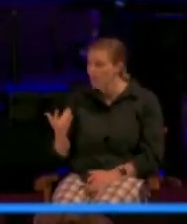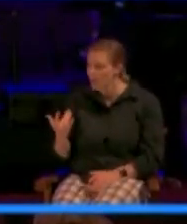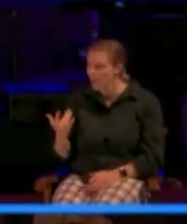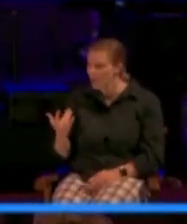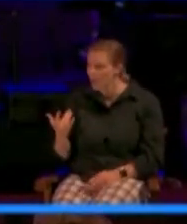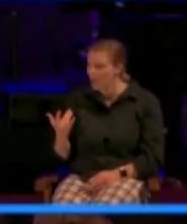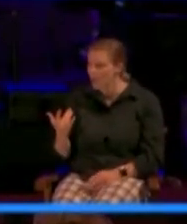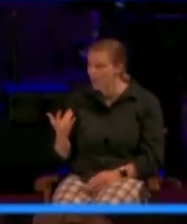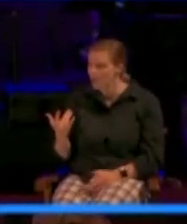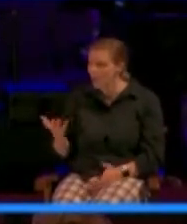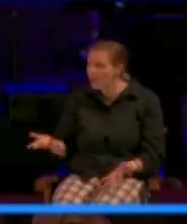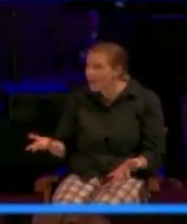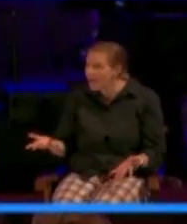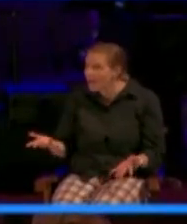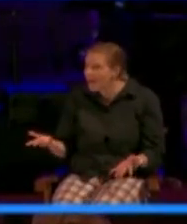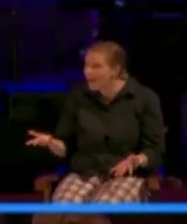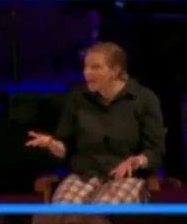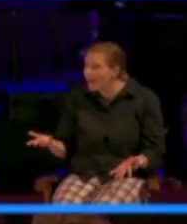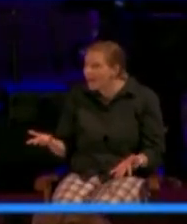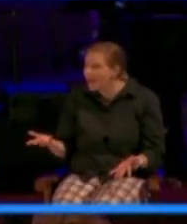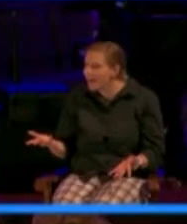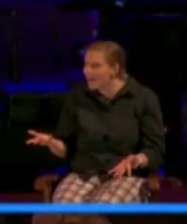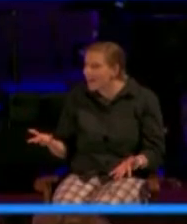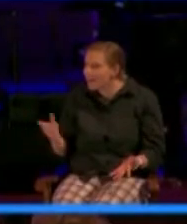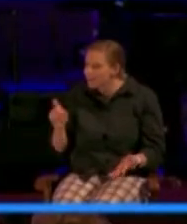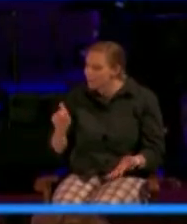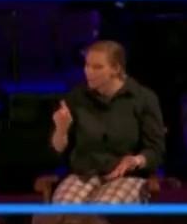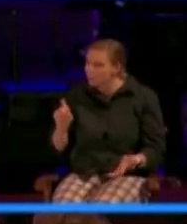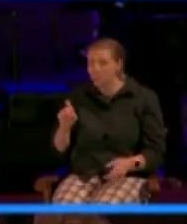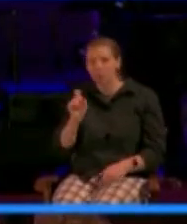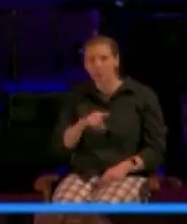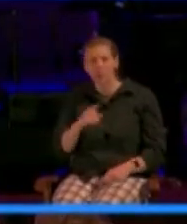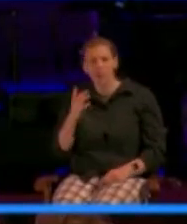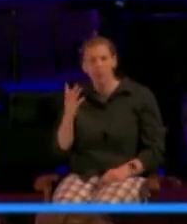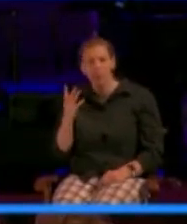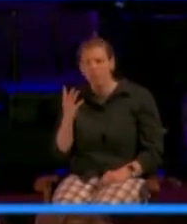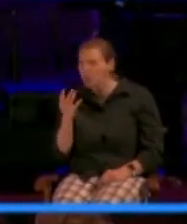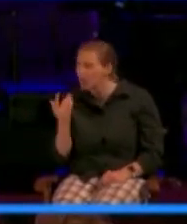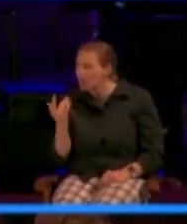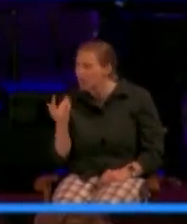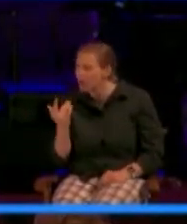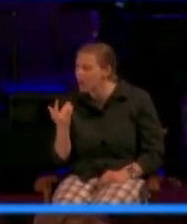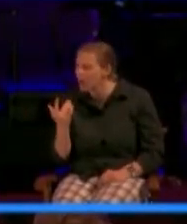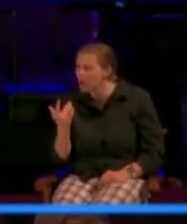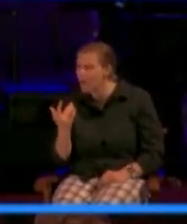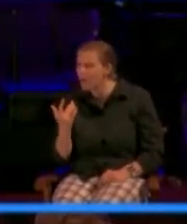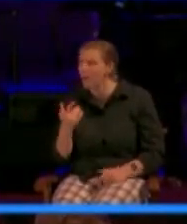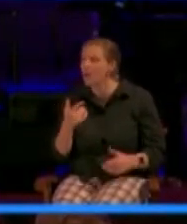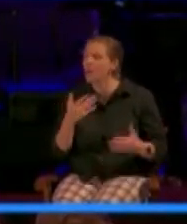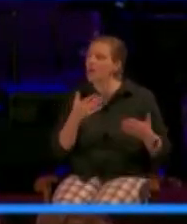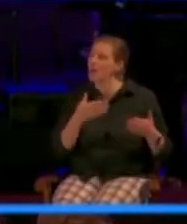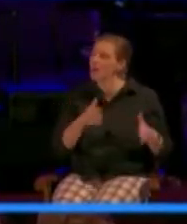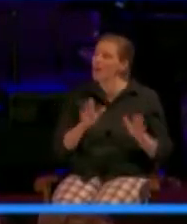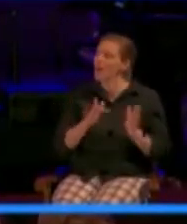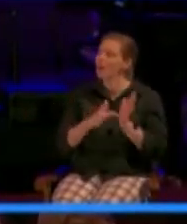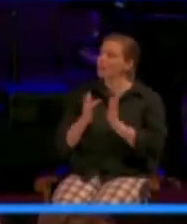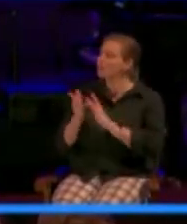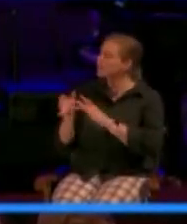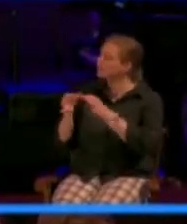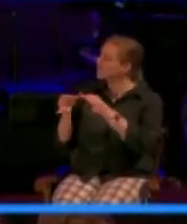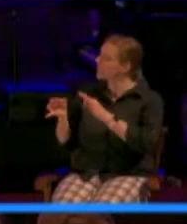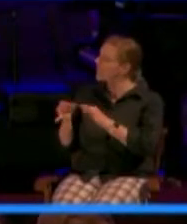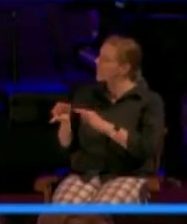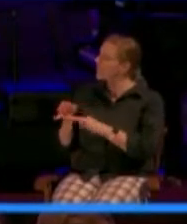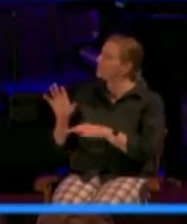Jesus doesn't do that. And I want to tell you something else I see here that's always stood out to me. Jesus let him walk.